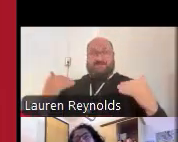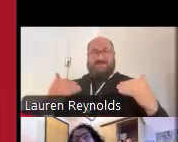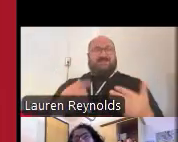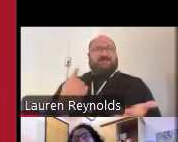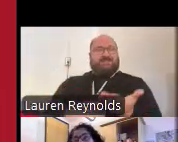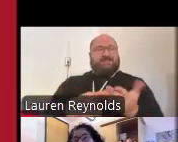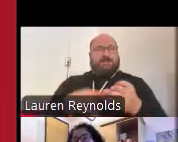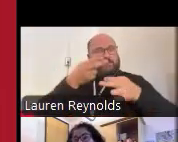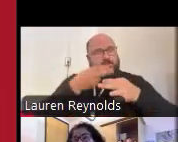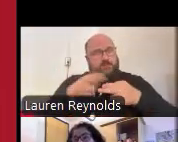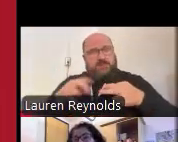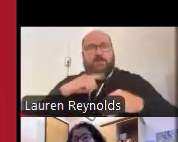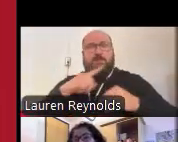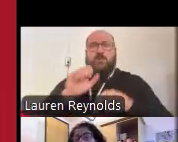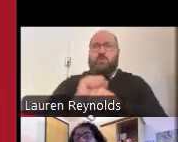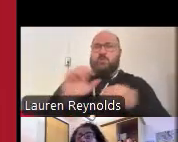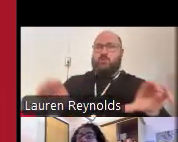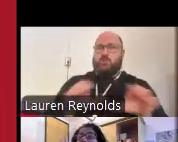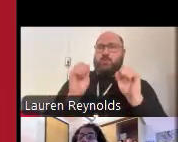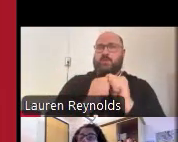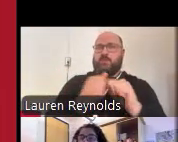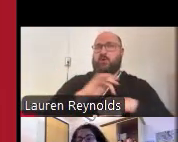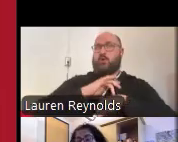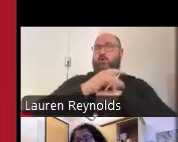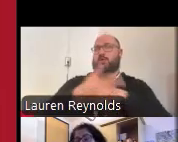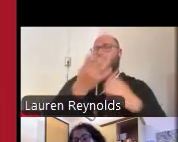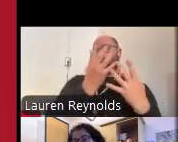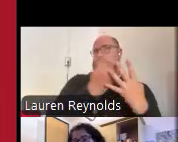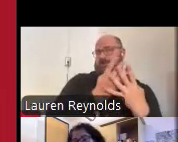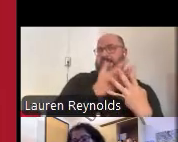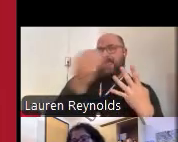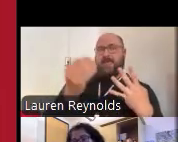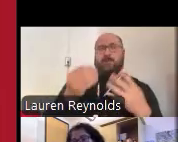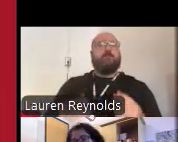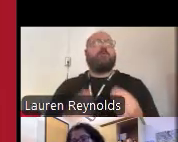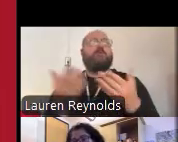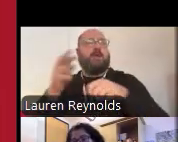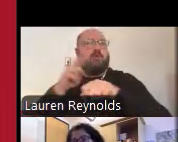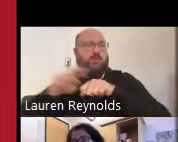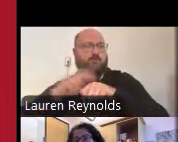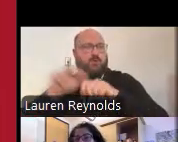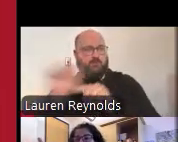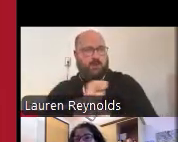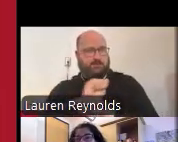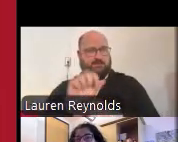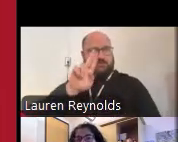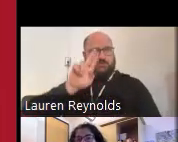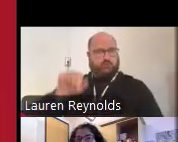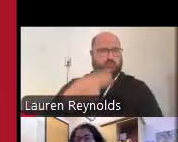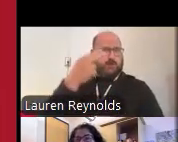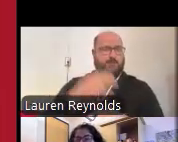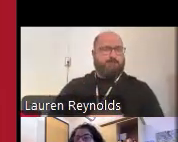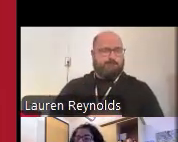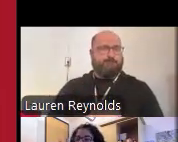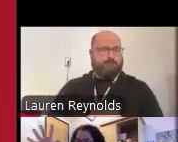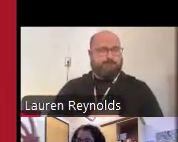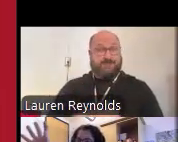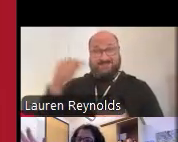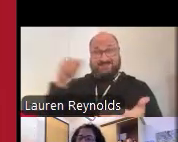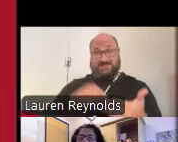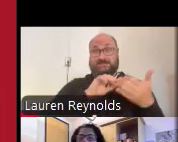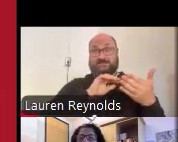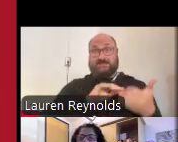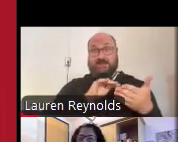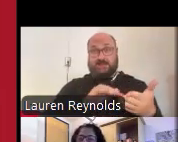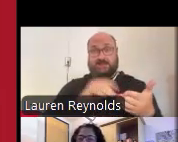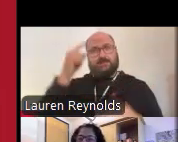we're doing on early screening, autism screening, and provider referral practices in Utah. And I think this is a study that is